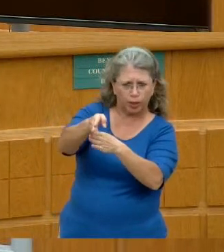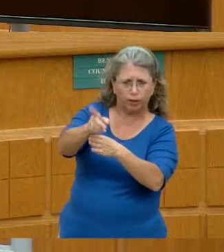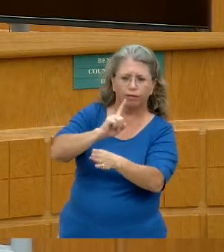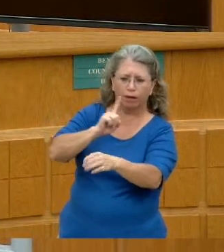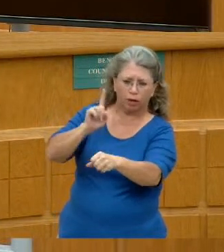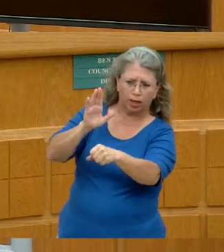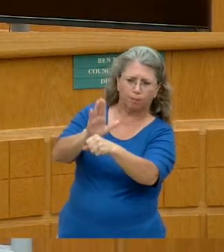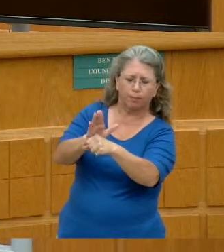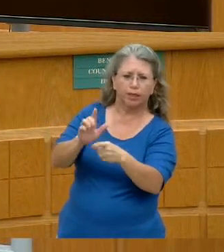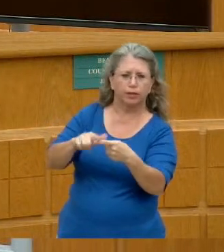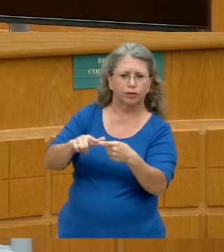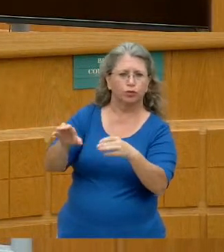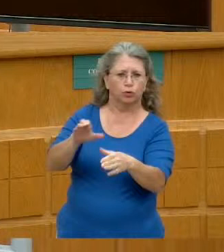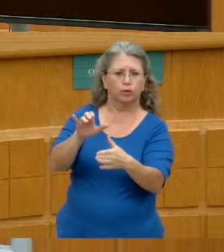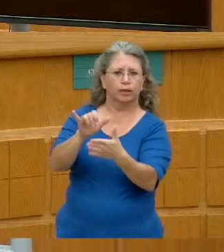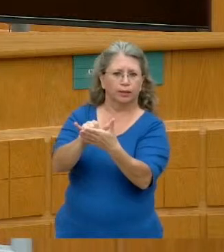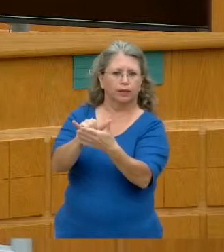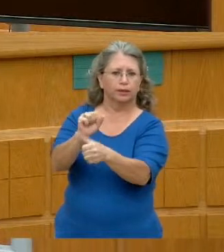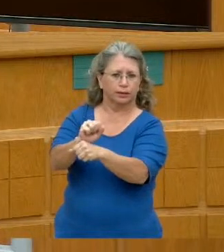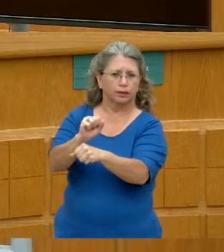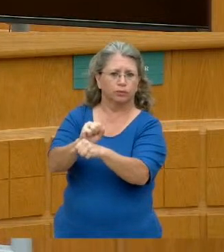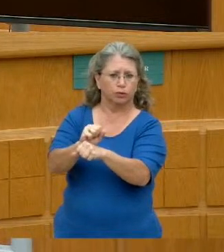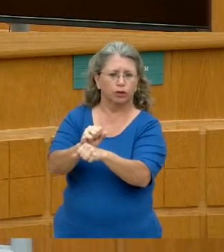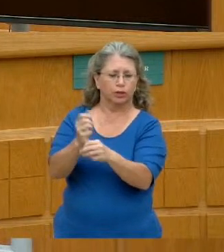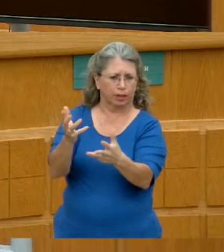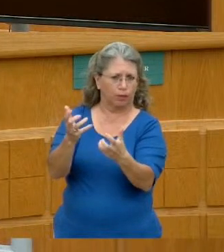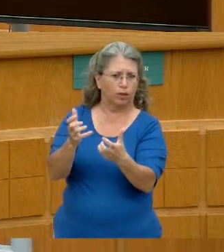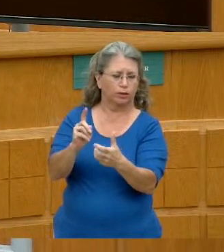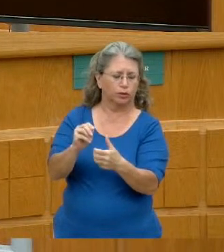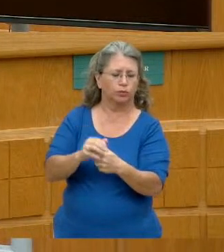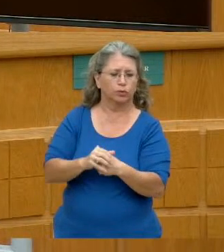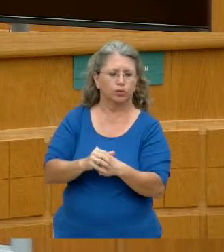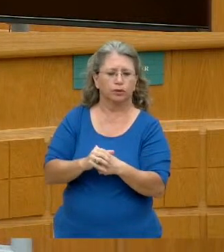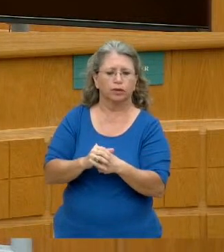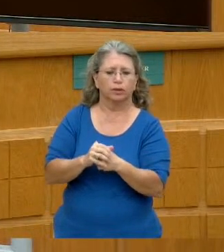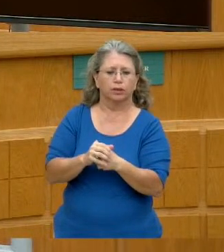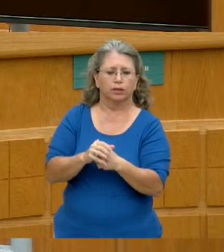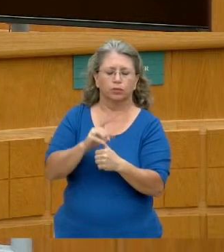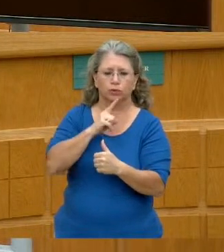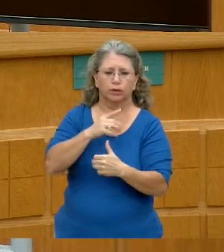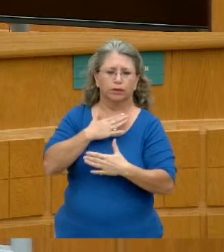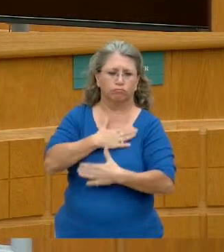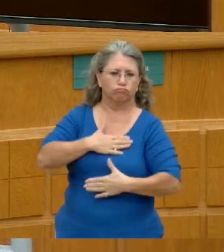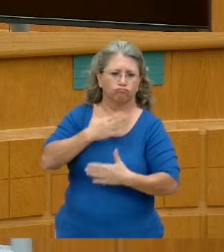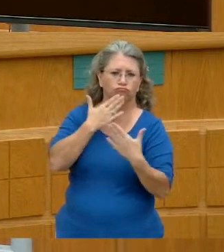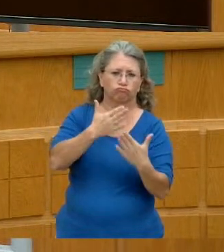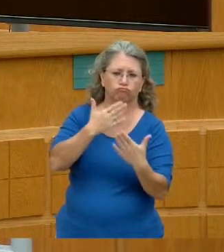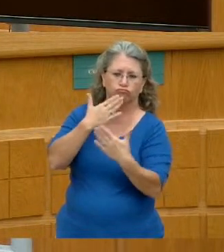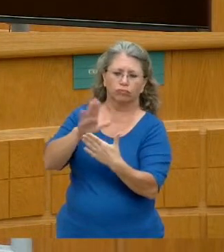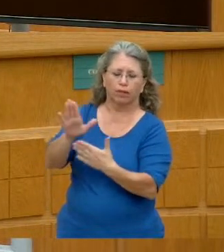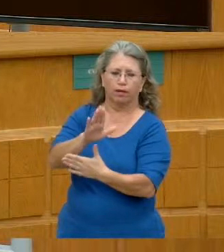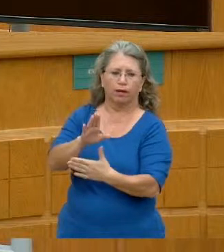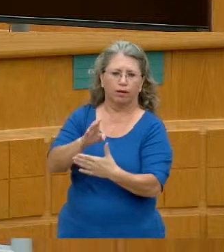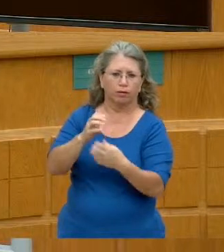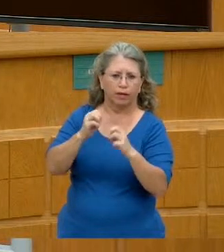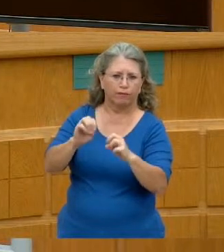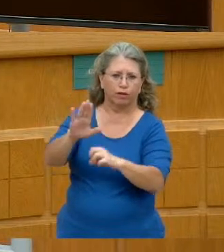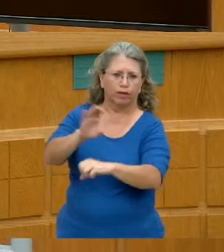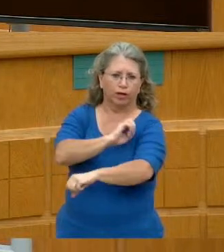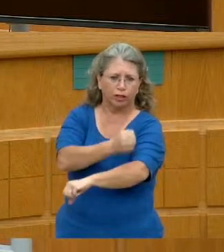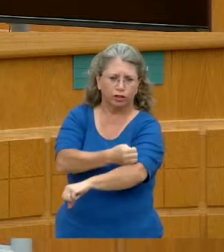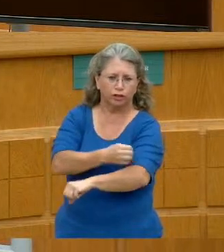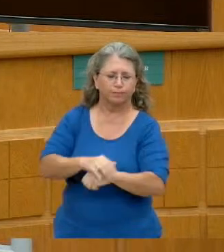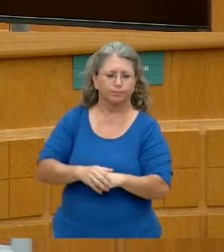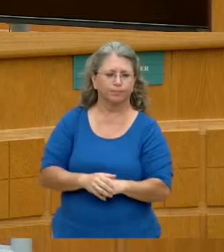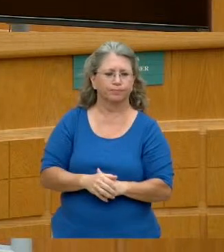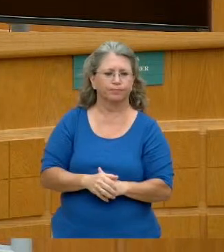they want to do. And we're just so appreciative of all their effort and energy. Another area that you